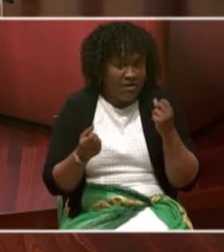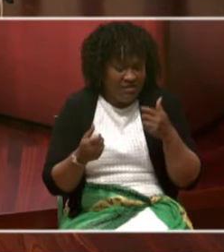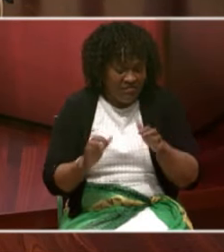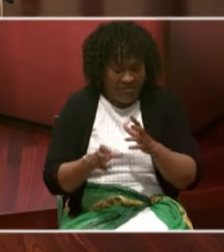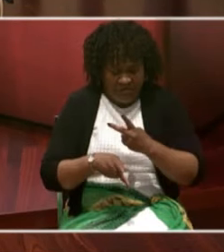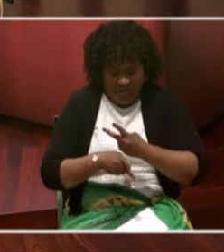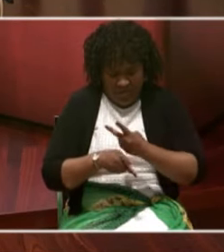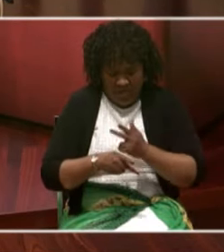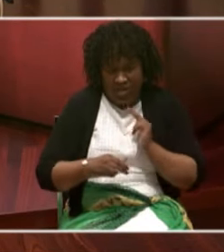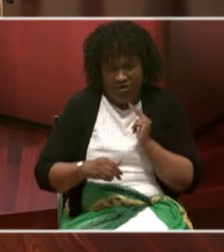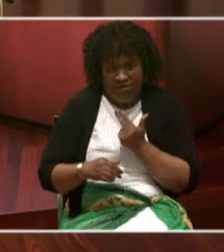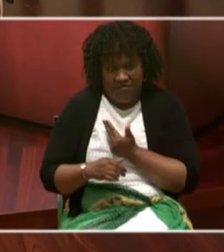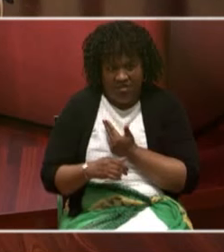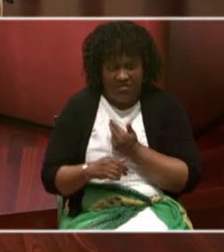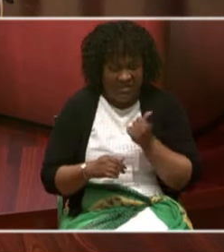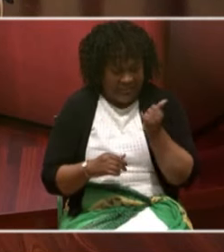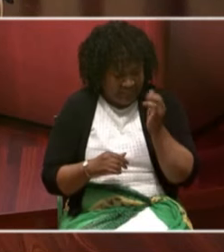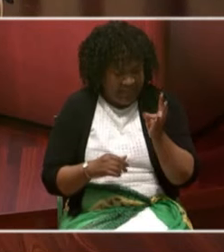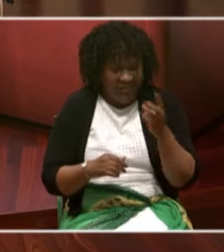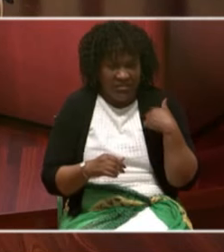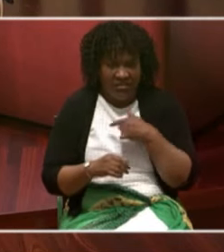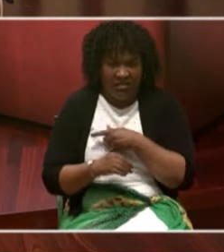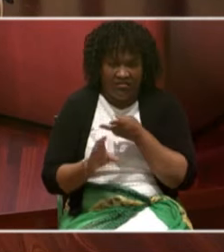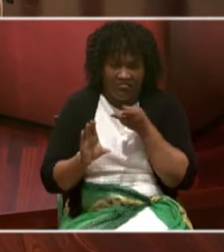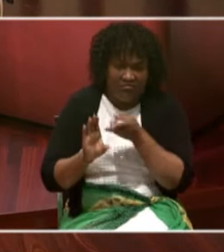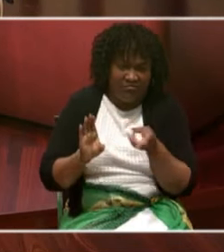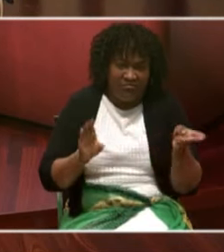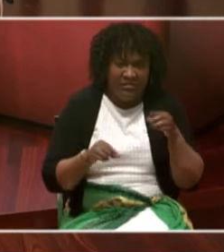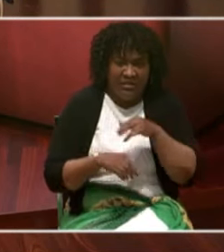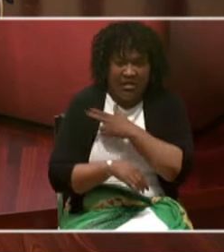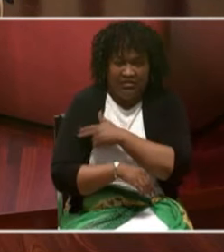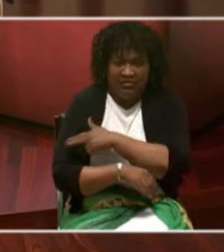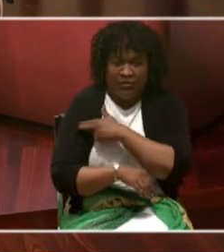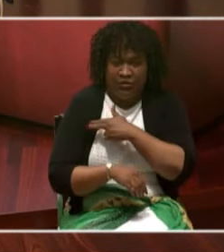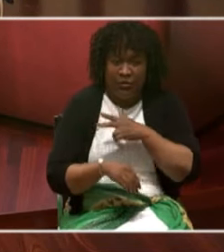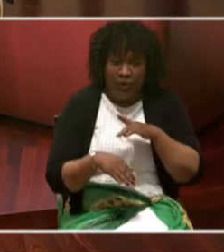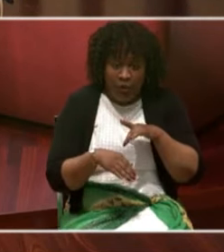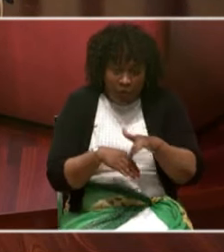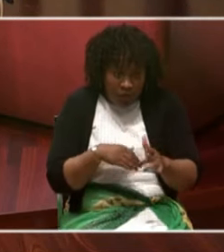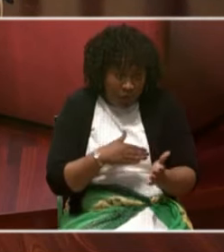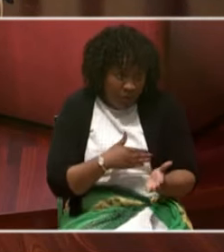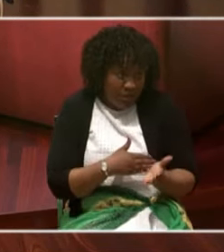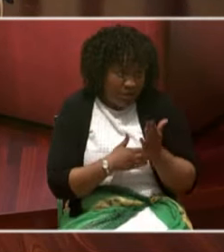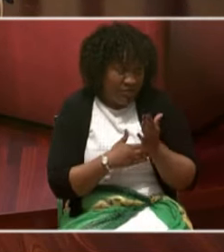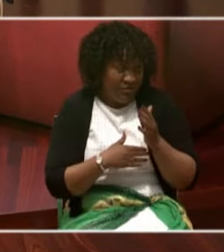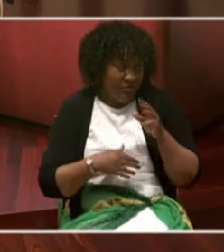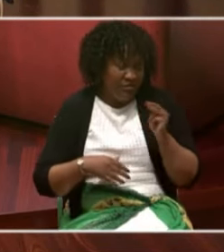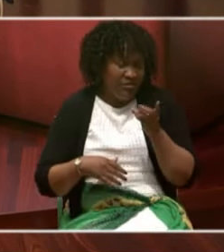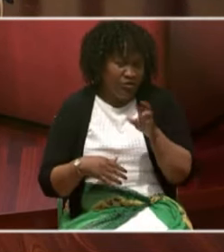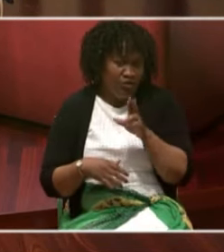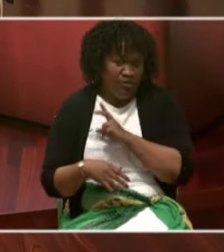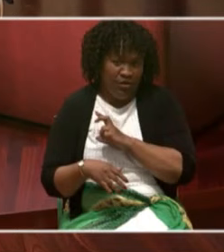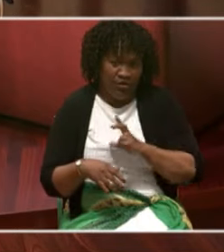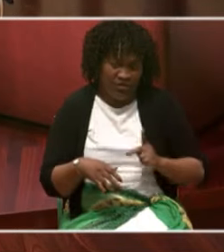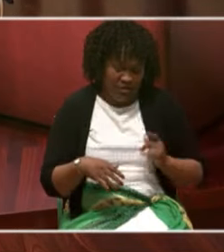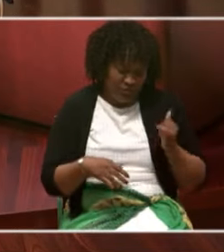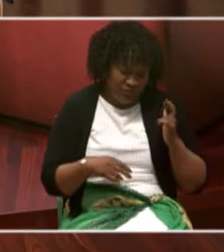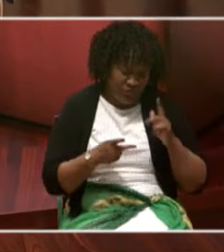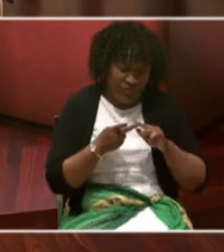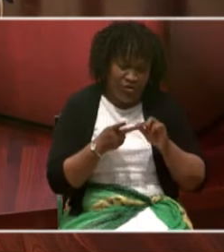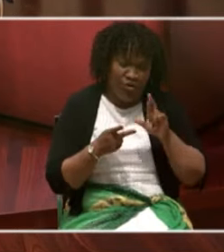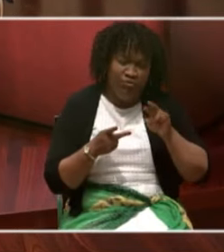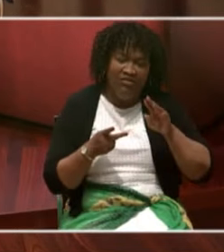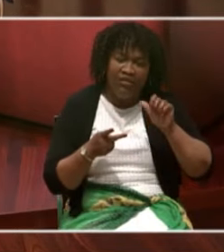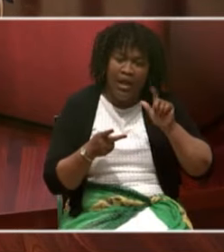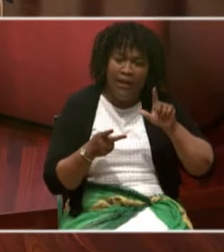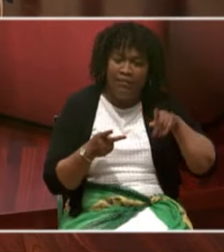fate meet in a single place in man unending search for freedom." So it was more than a century ago at Lexington and